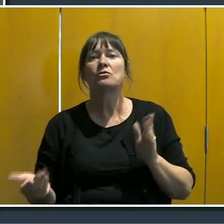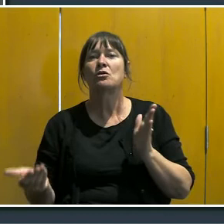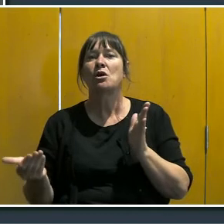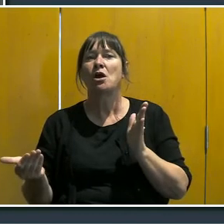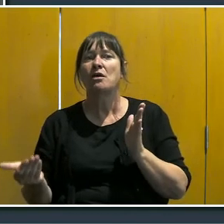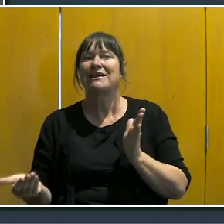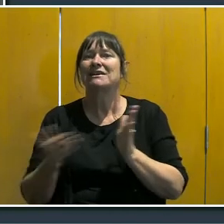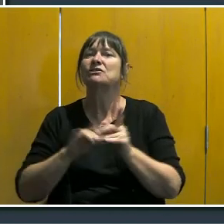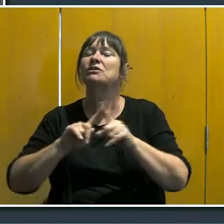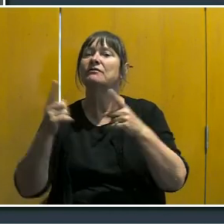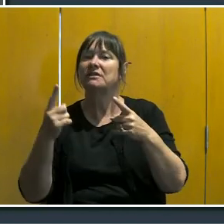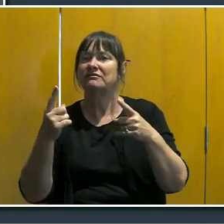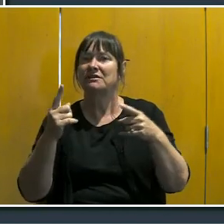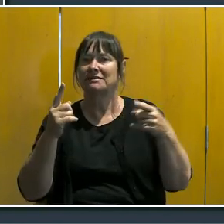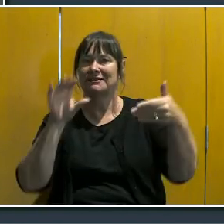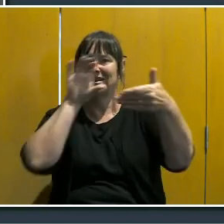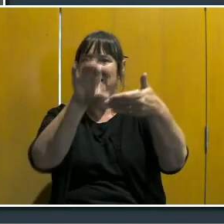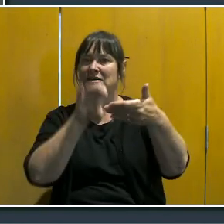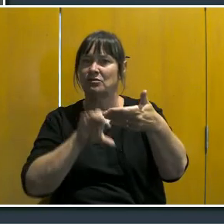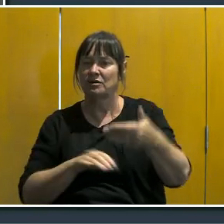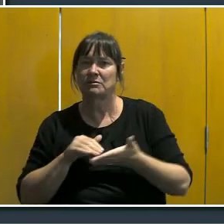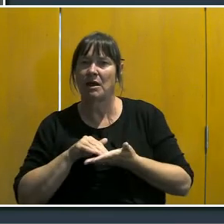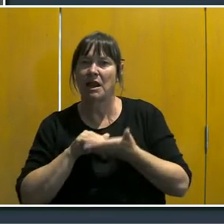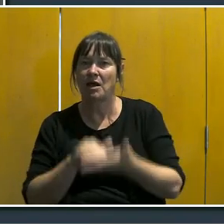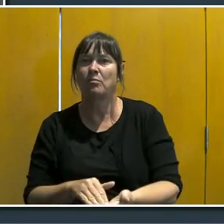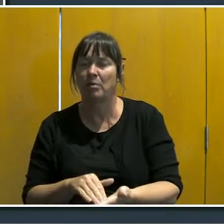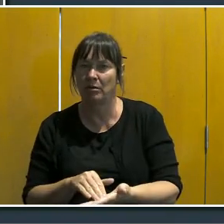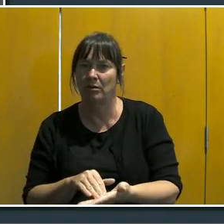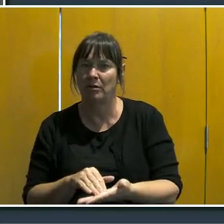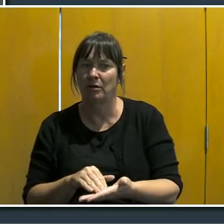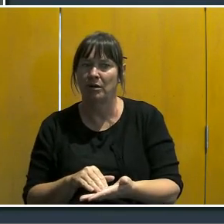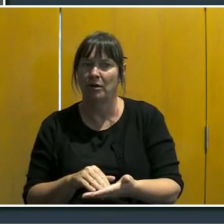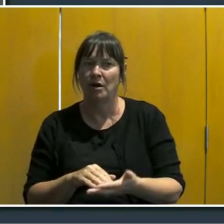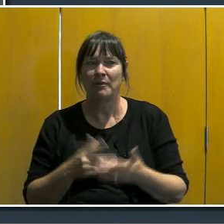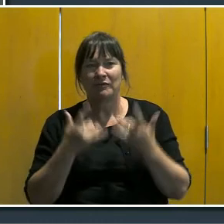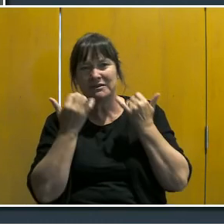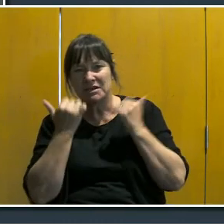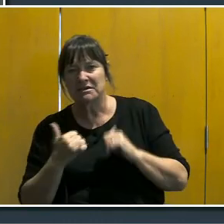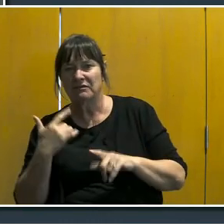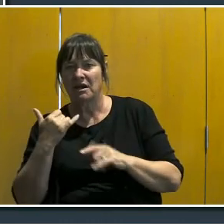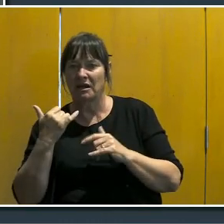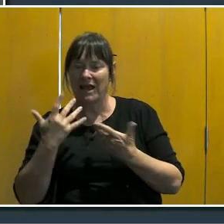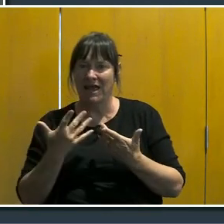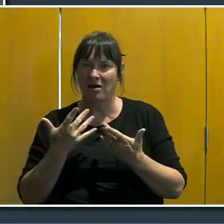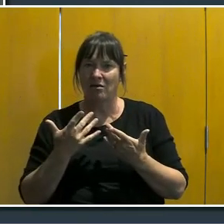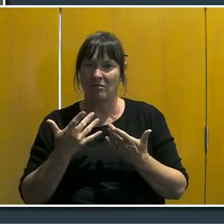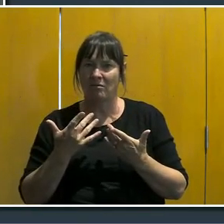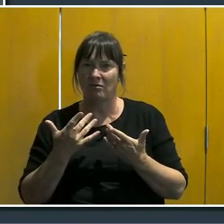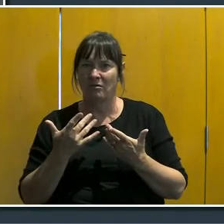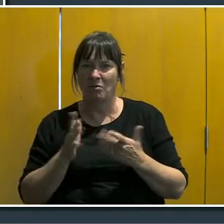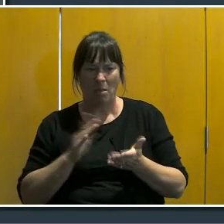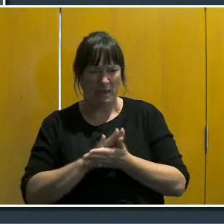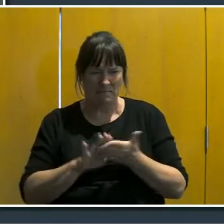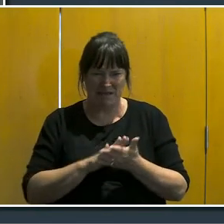differentials will help. Differentials are always tricky when you look at the Rating Powers Act because you've got to some way justify the differential, and there's always going to be boundaries on that